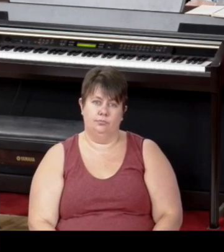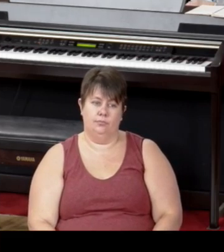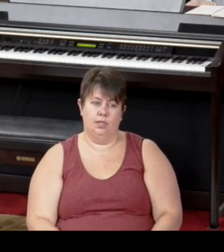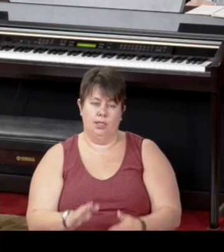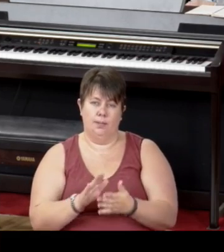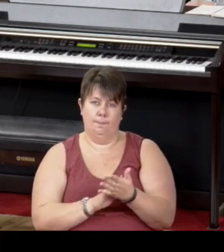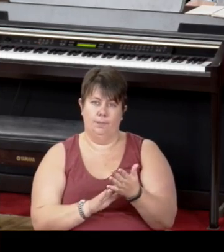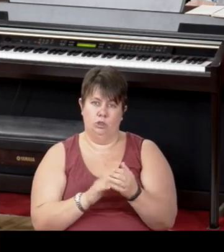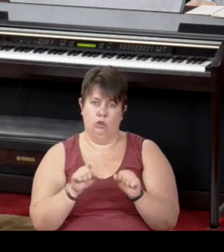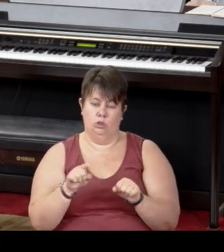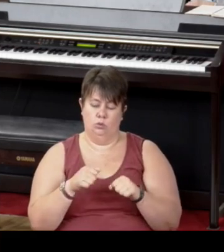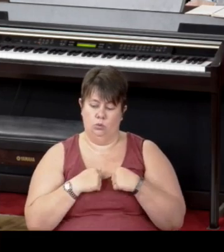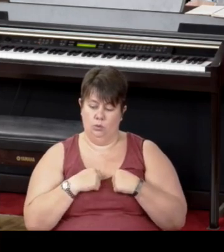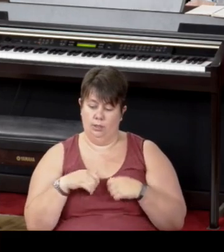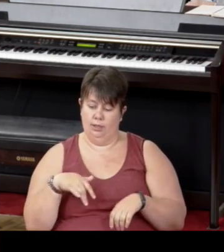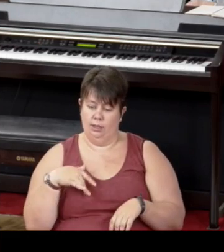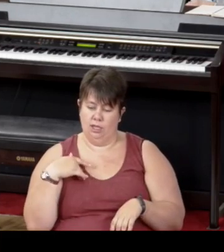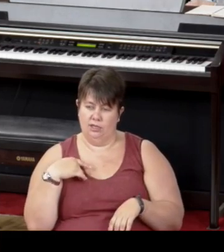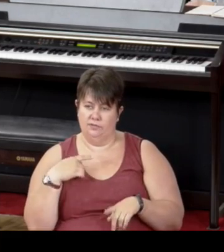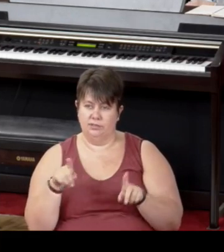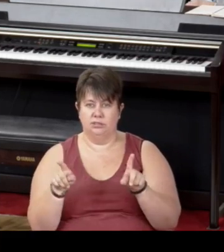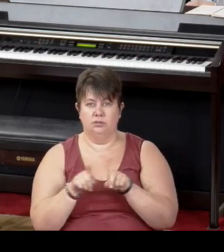dawn that is about to break.